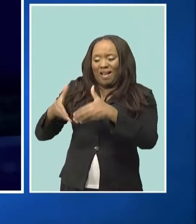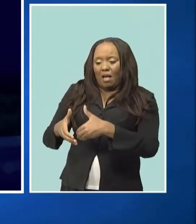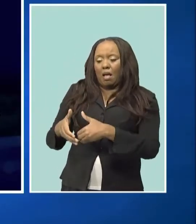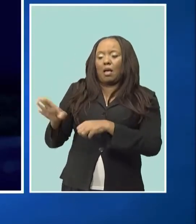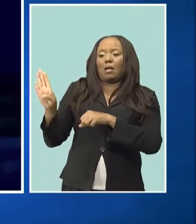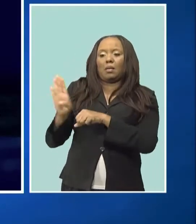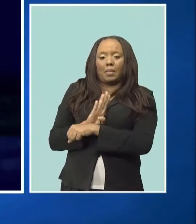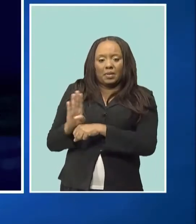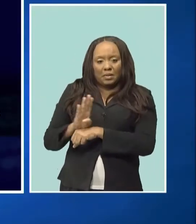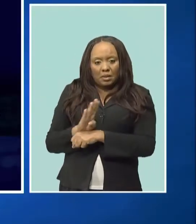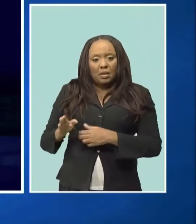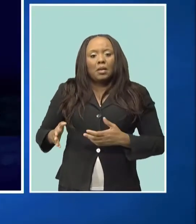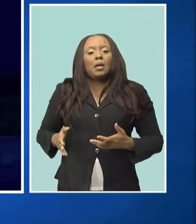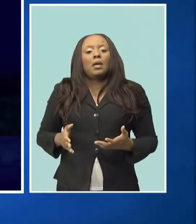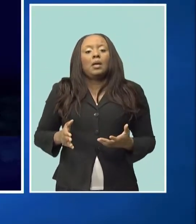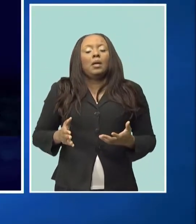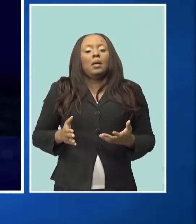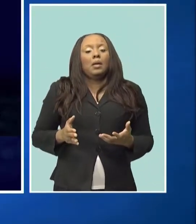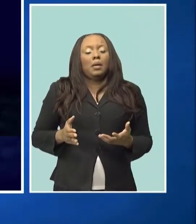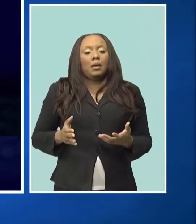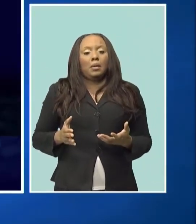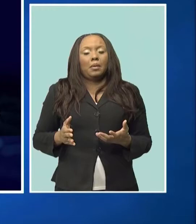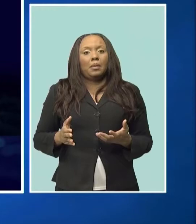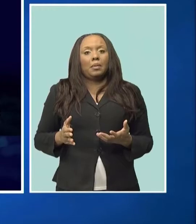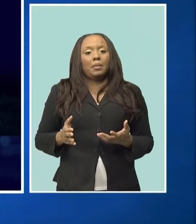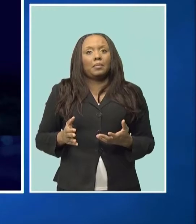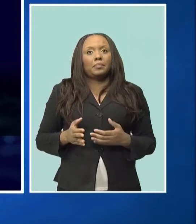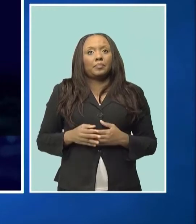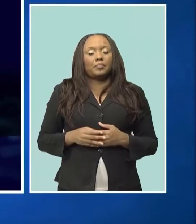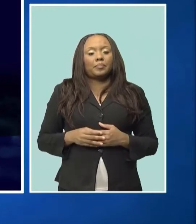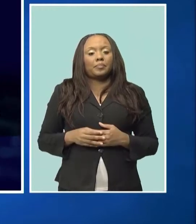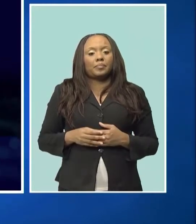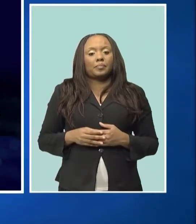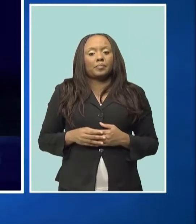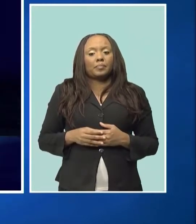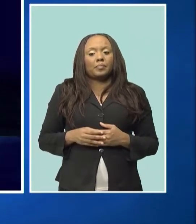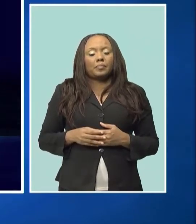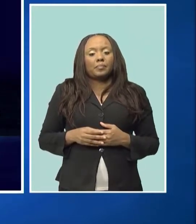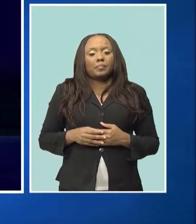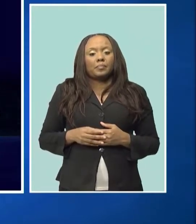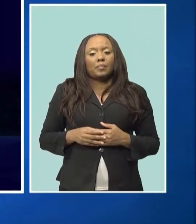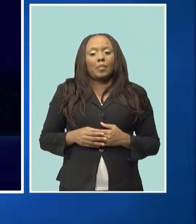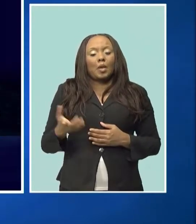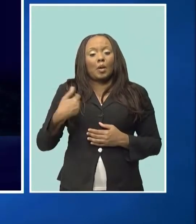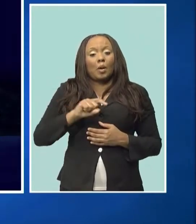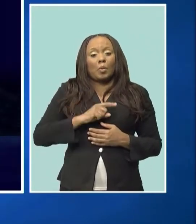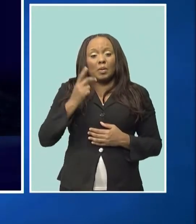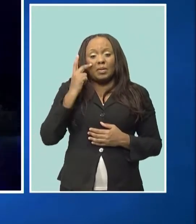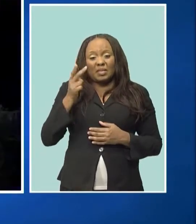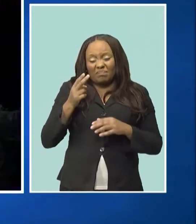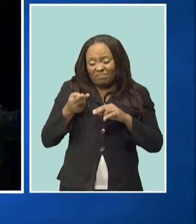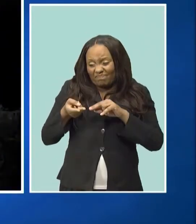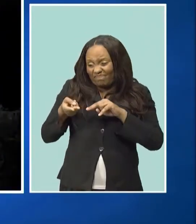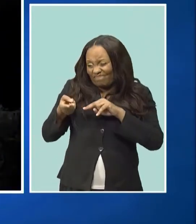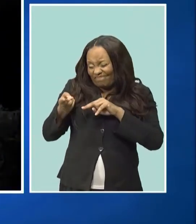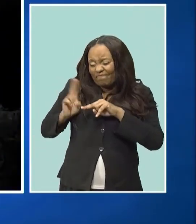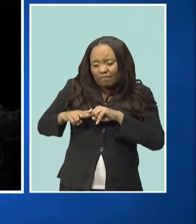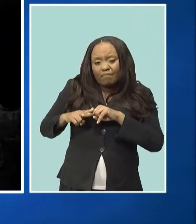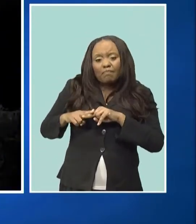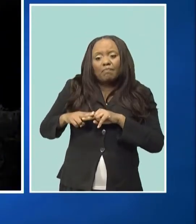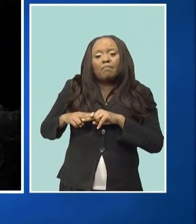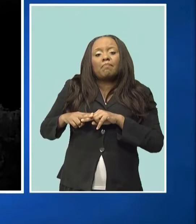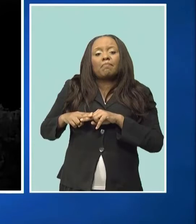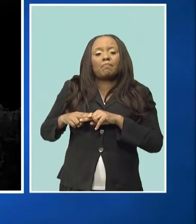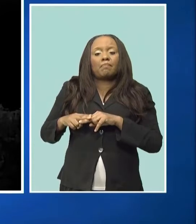that differentiation. And the only area of burglary that we are seeing an increase this year is in